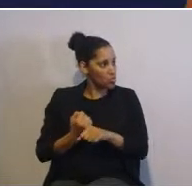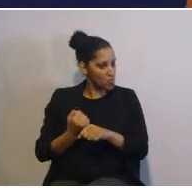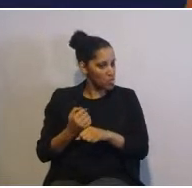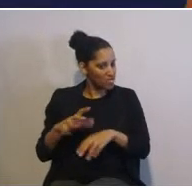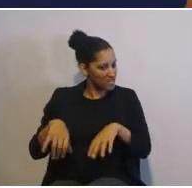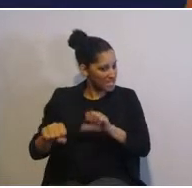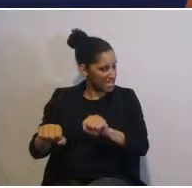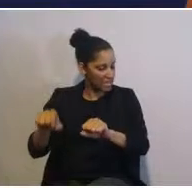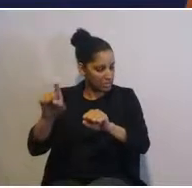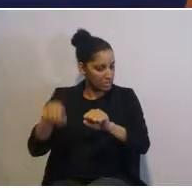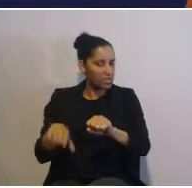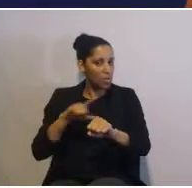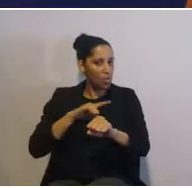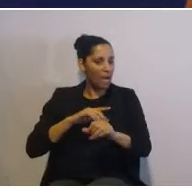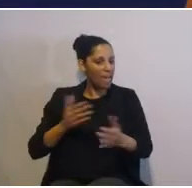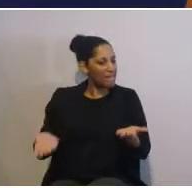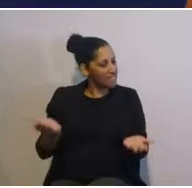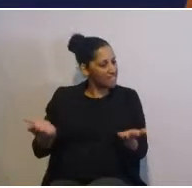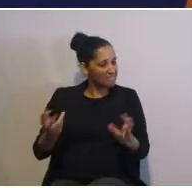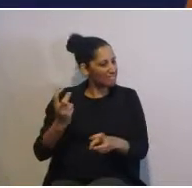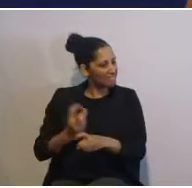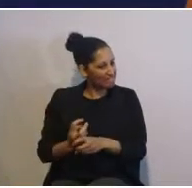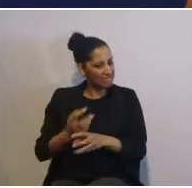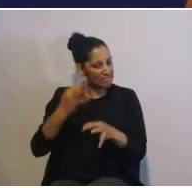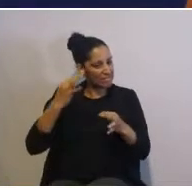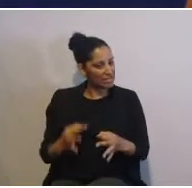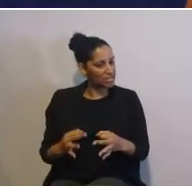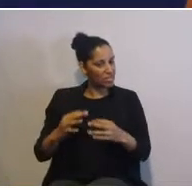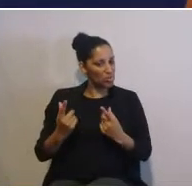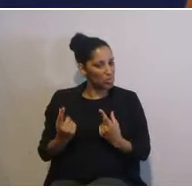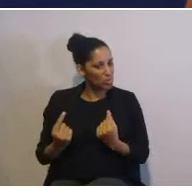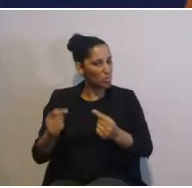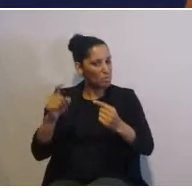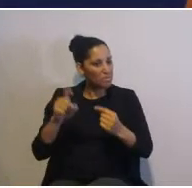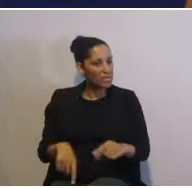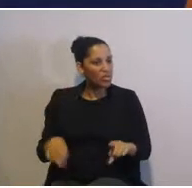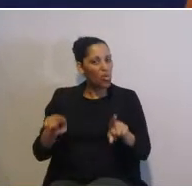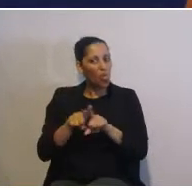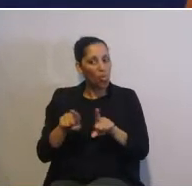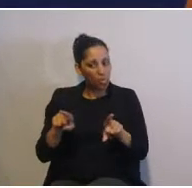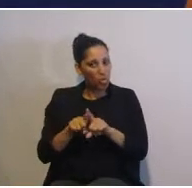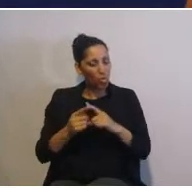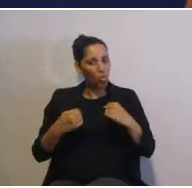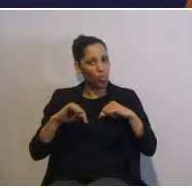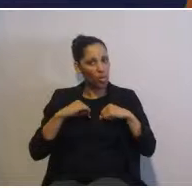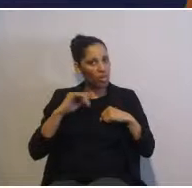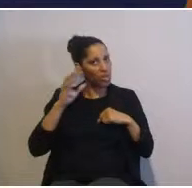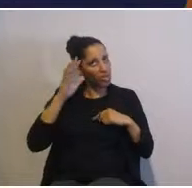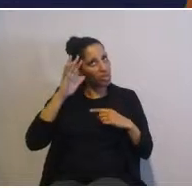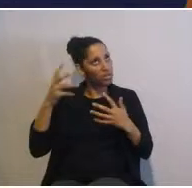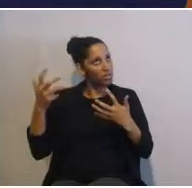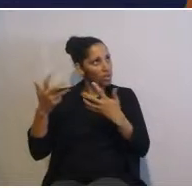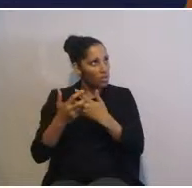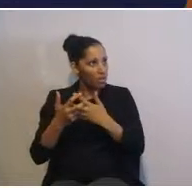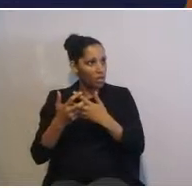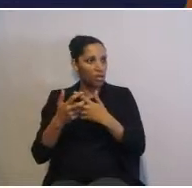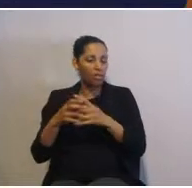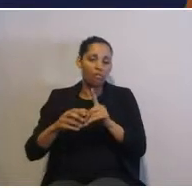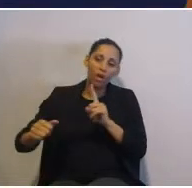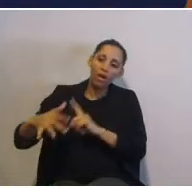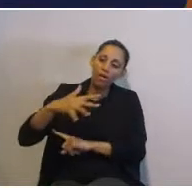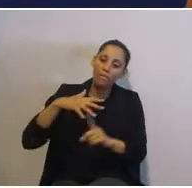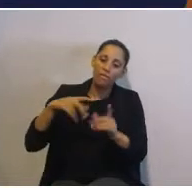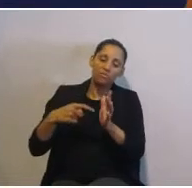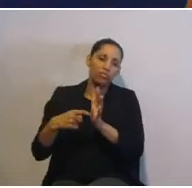are balancing factors and tough decisions to be made, and this also has to consider the environmental requirements,